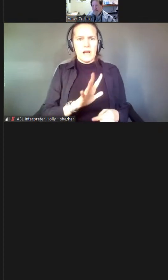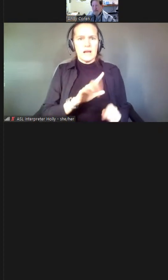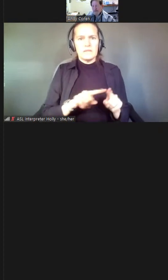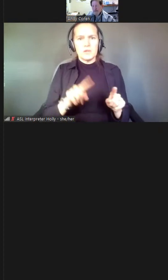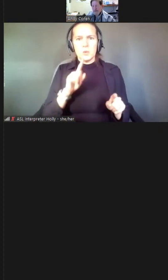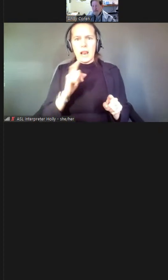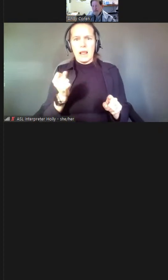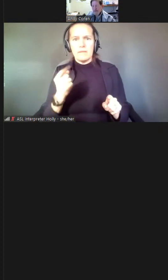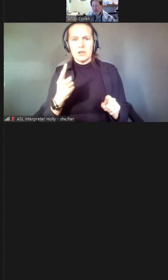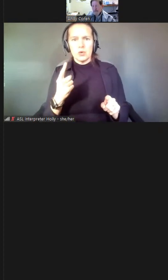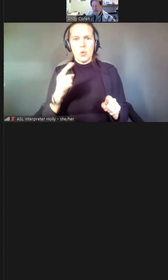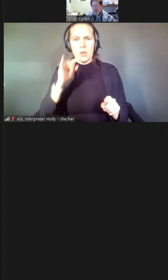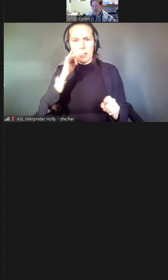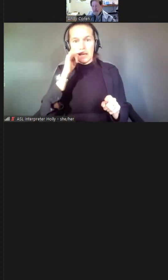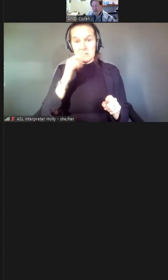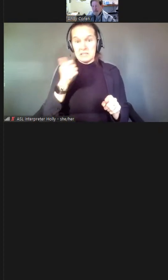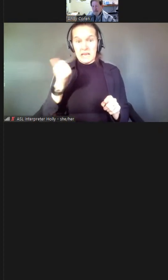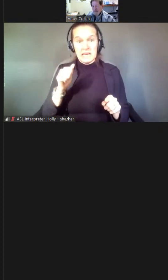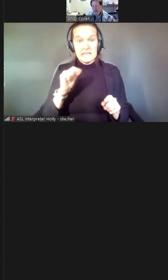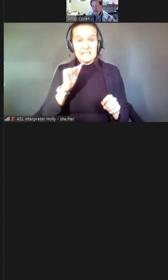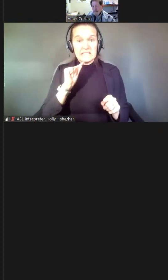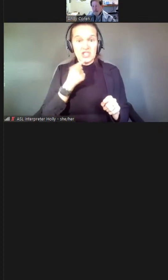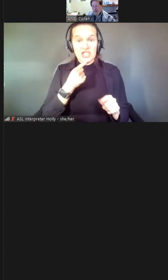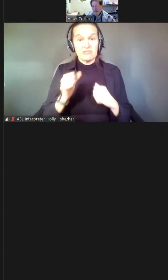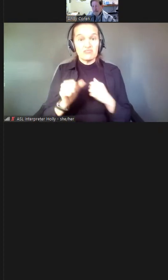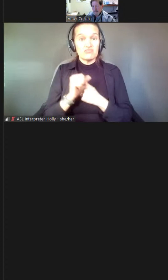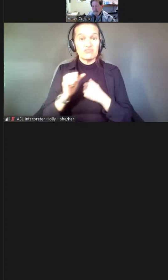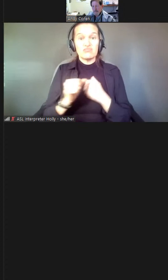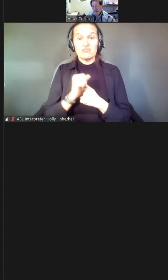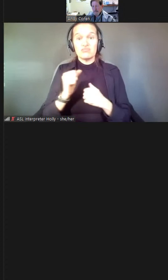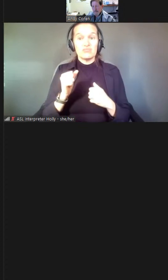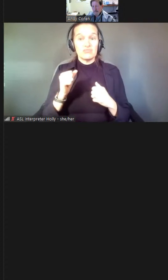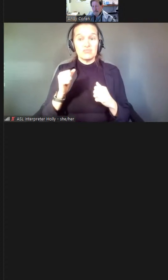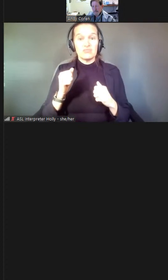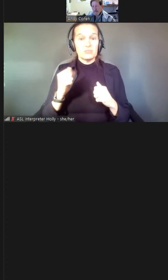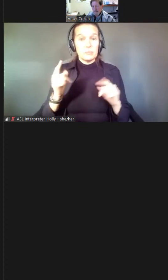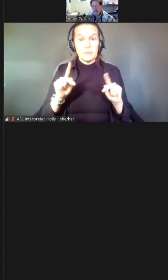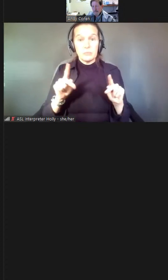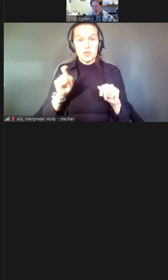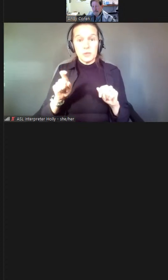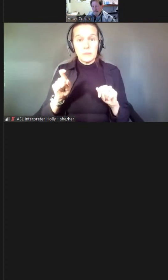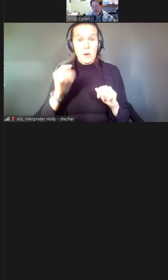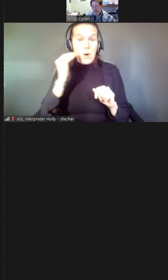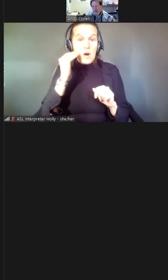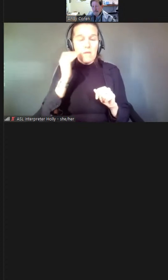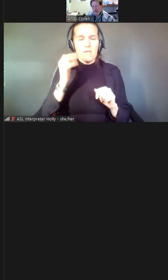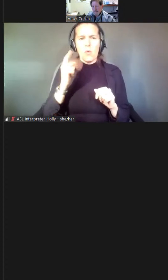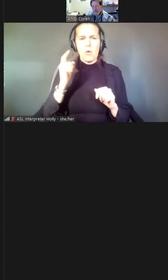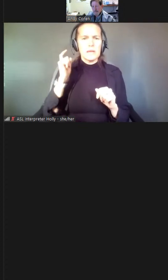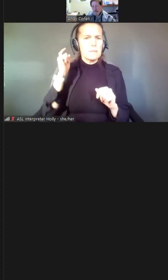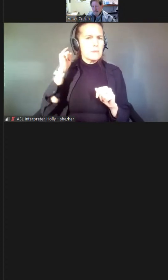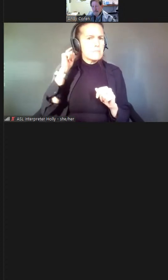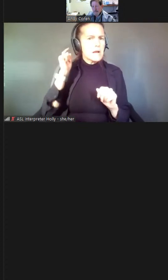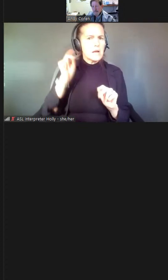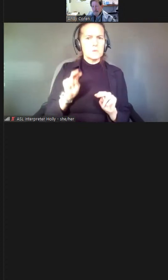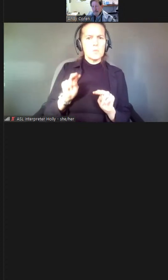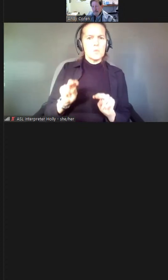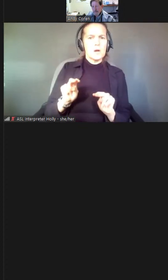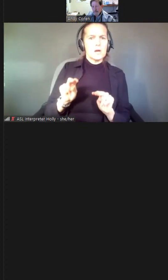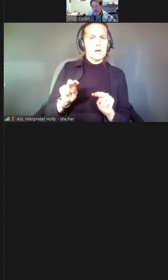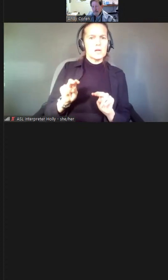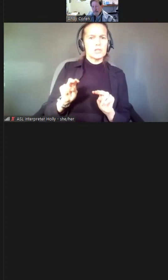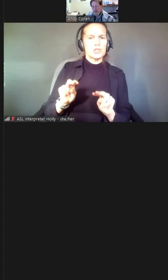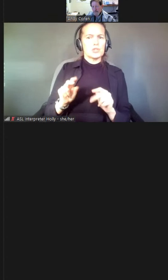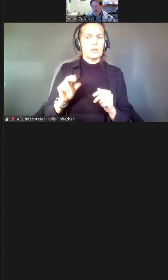anything significant there that people be aware of, or just keep in mind or watch those that are wanting